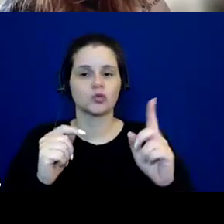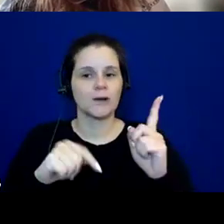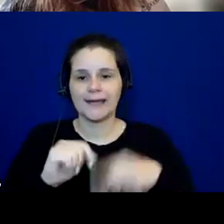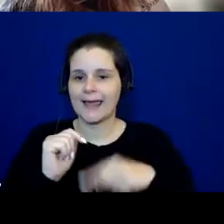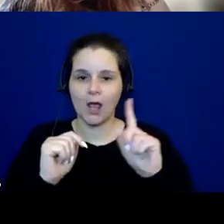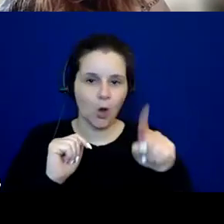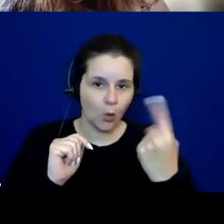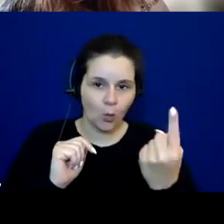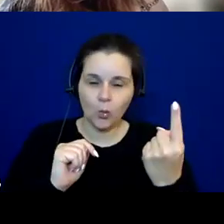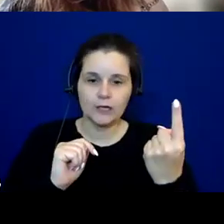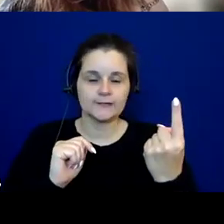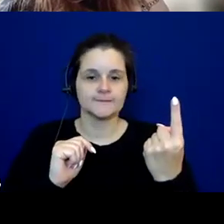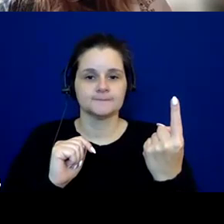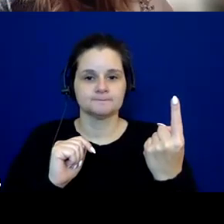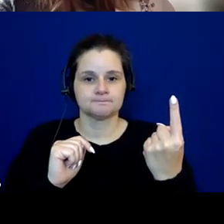the